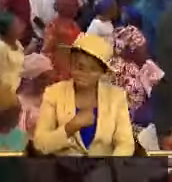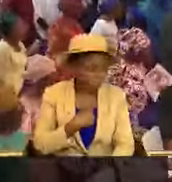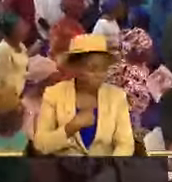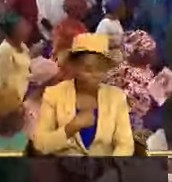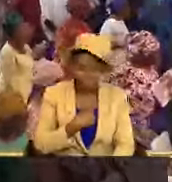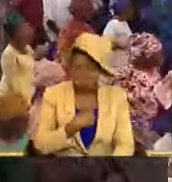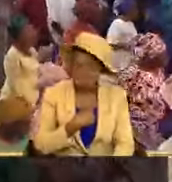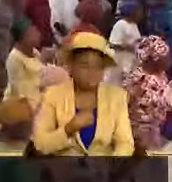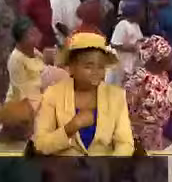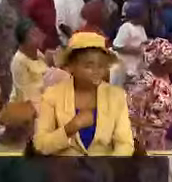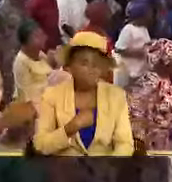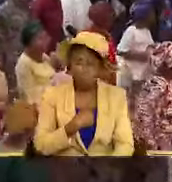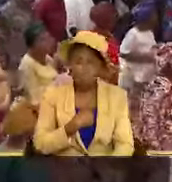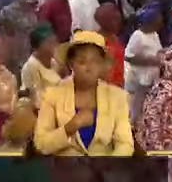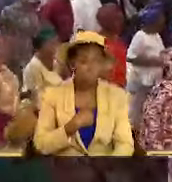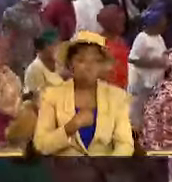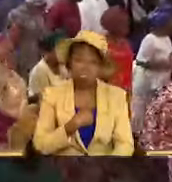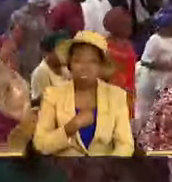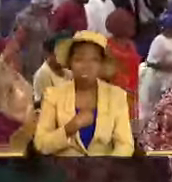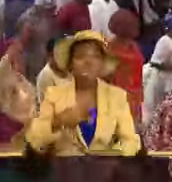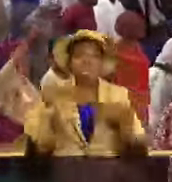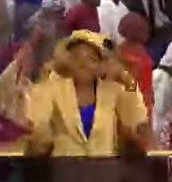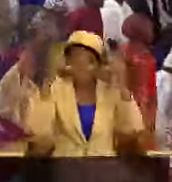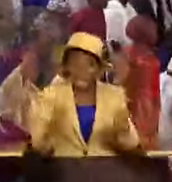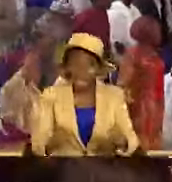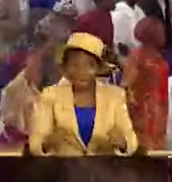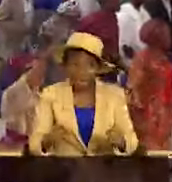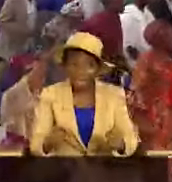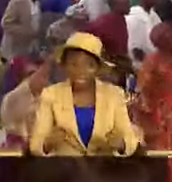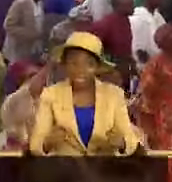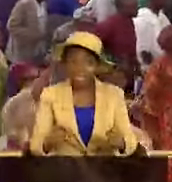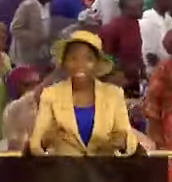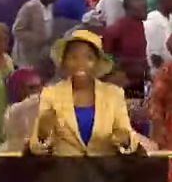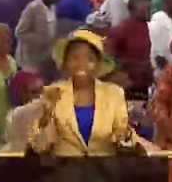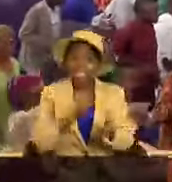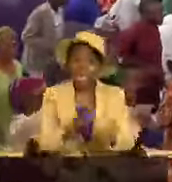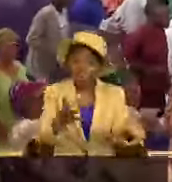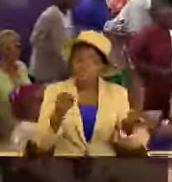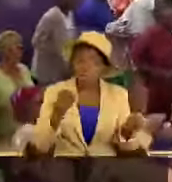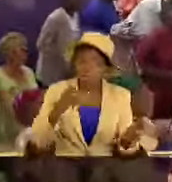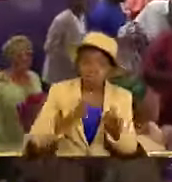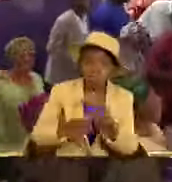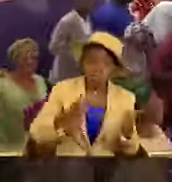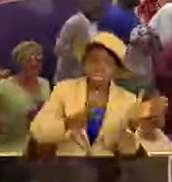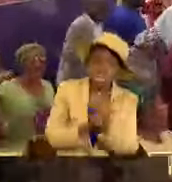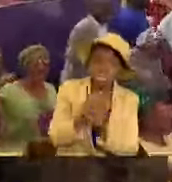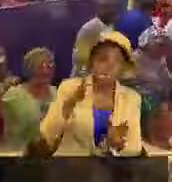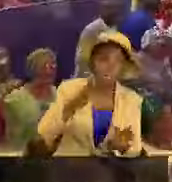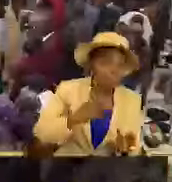aha you aha yes say dark